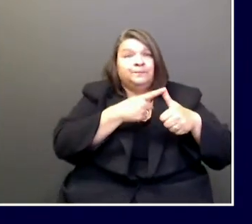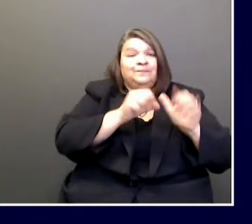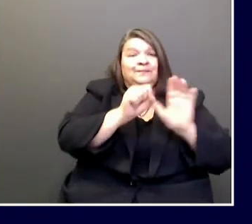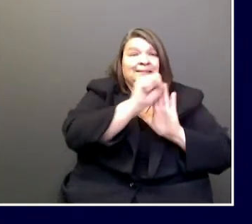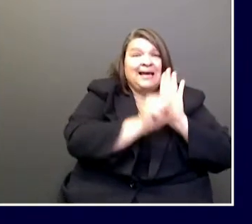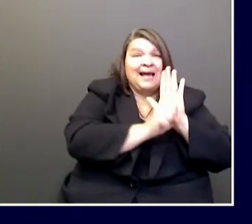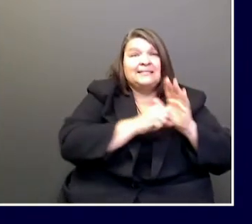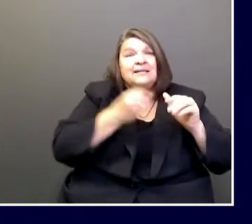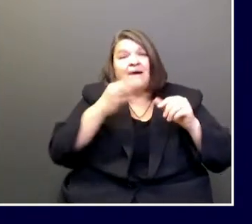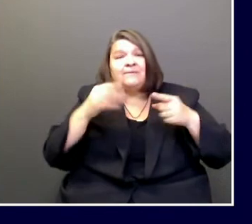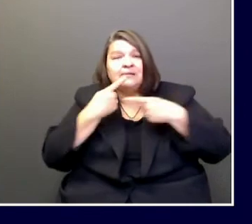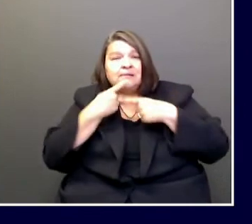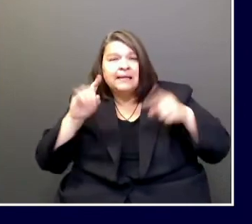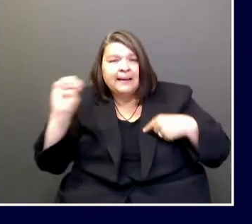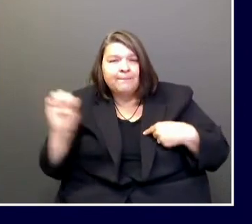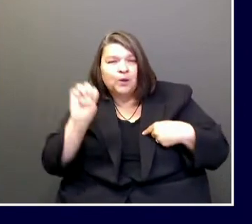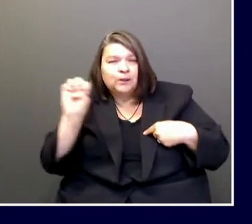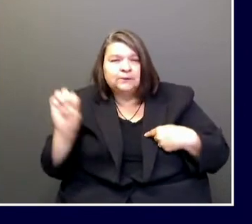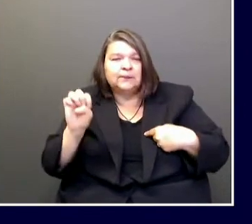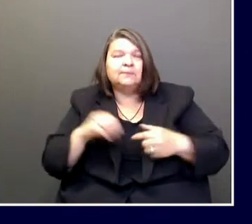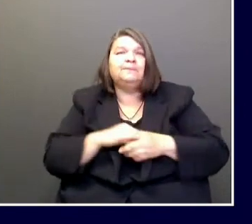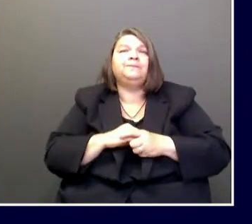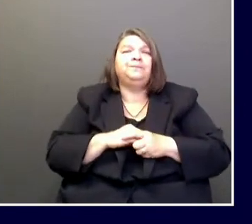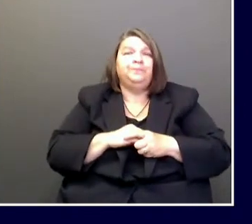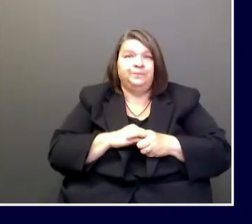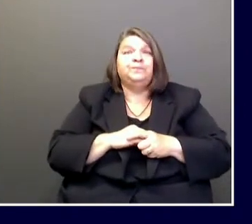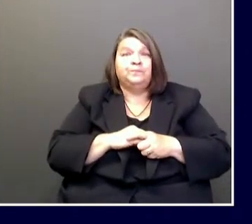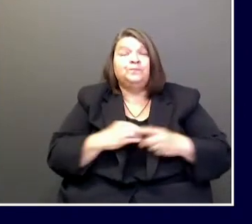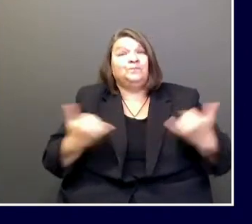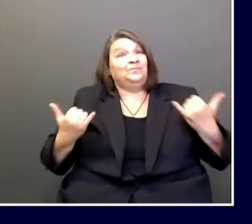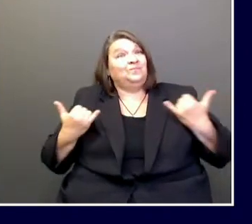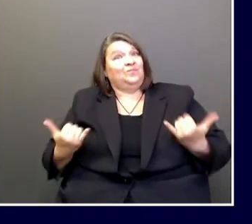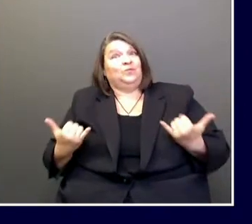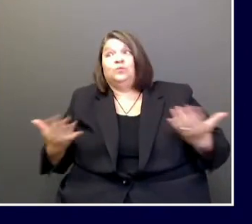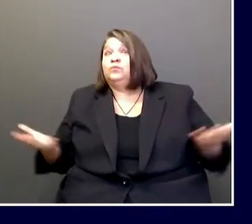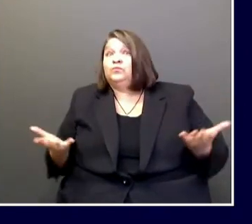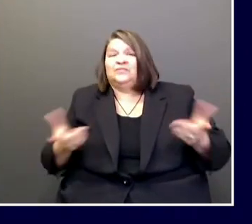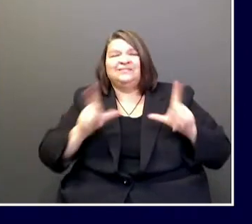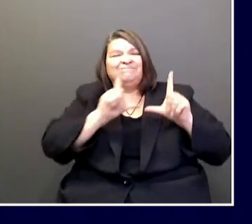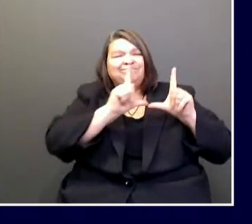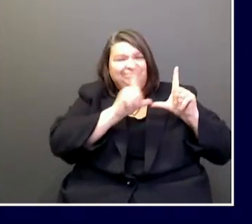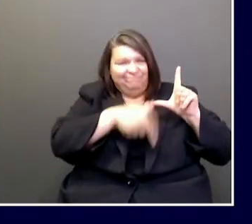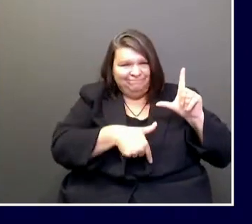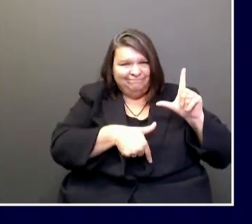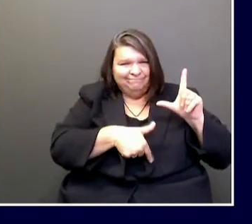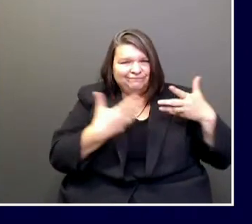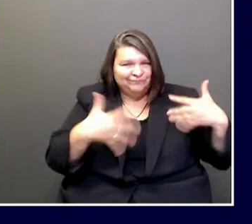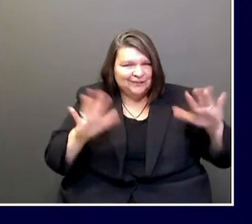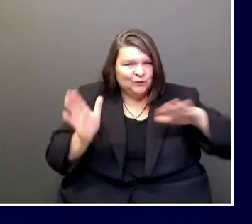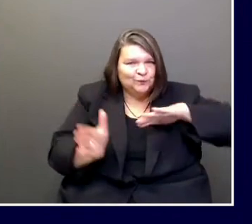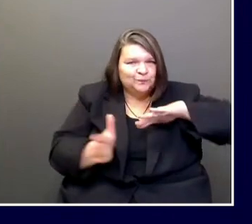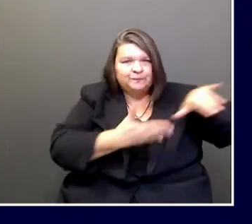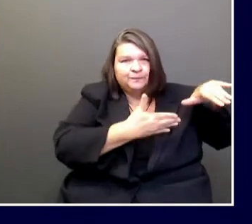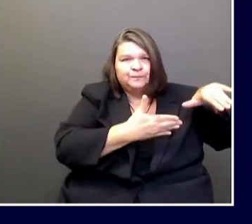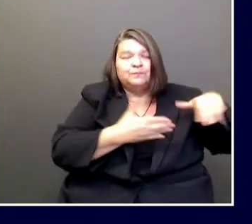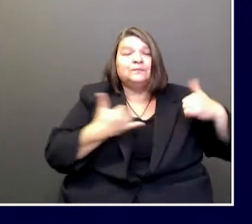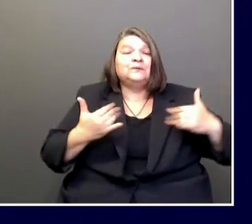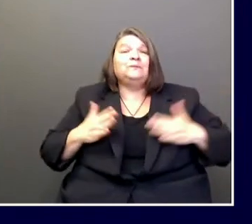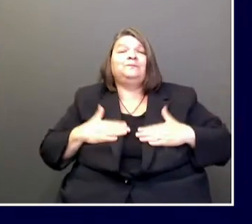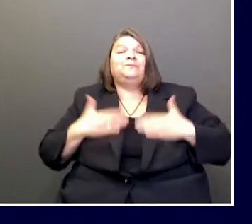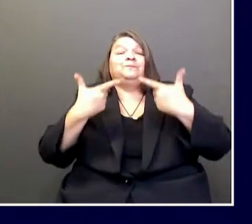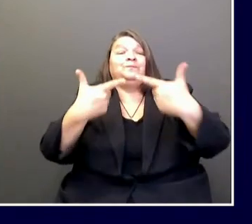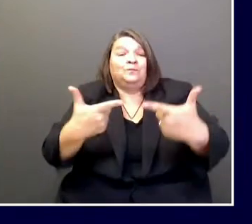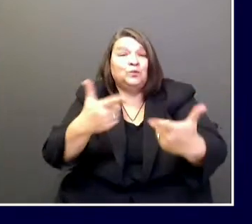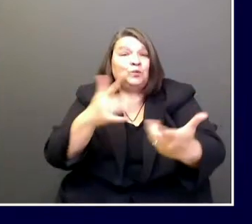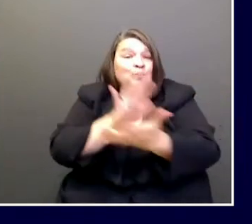that school districts should look at their own policies, their own protocols, and see what tools they have at their disposal to